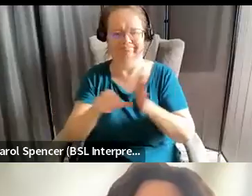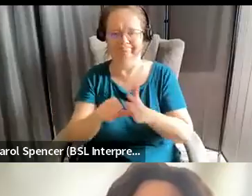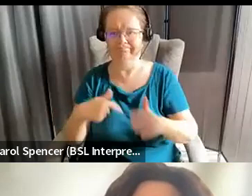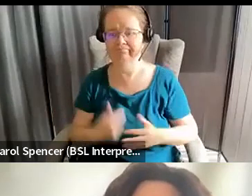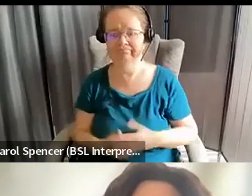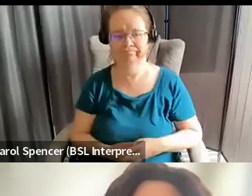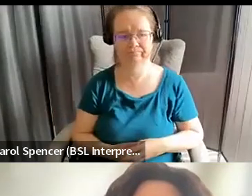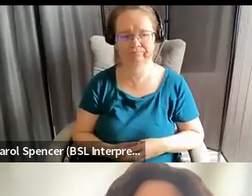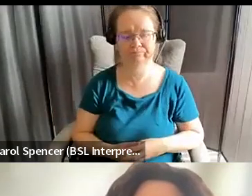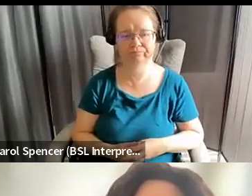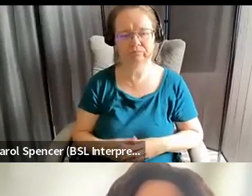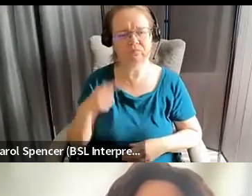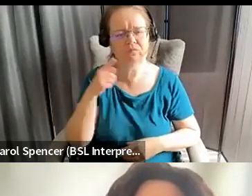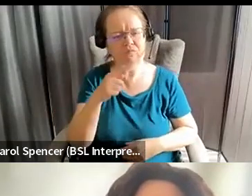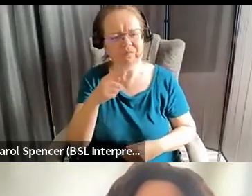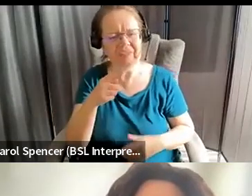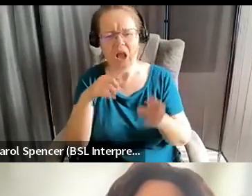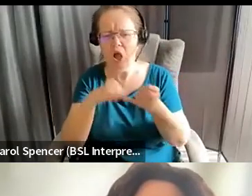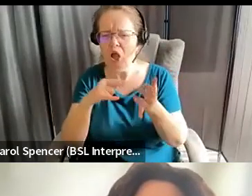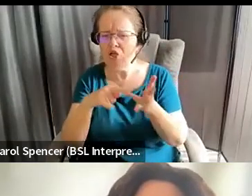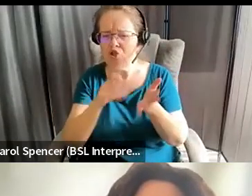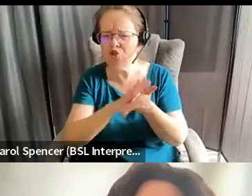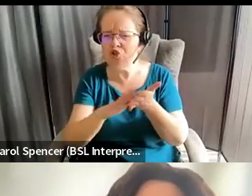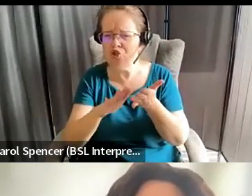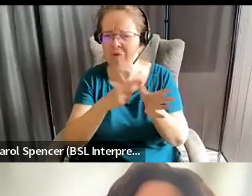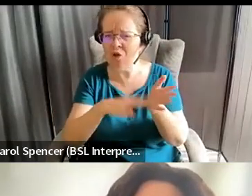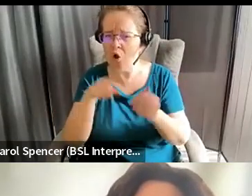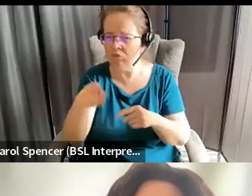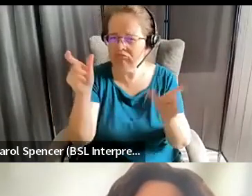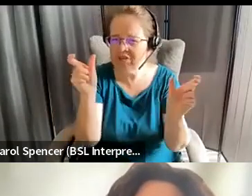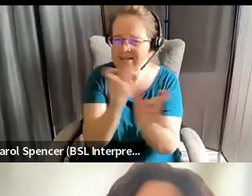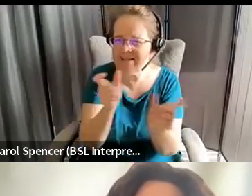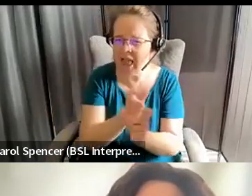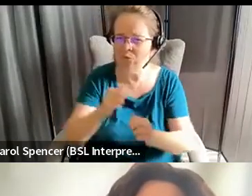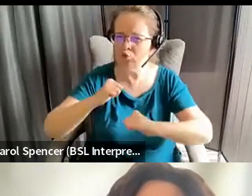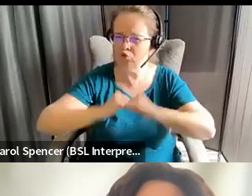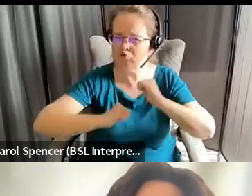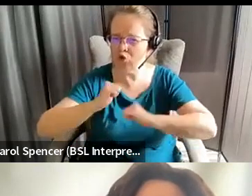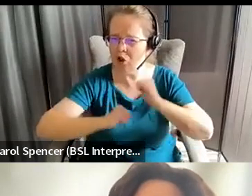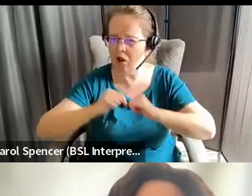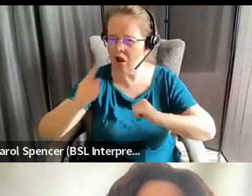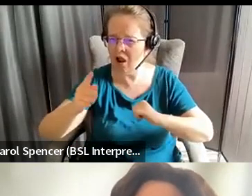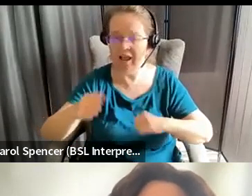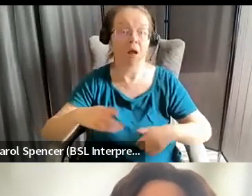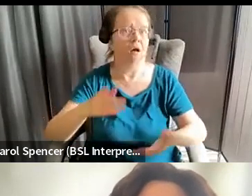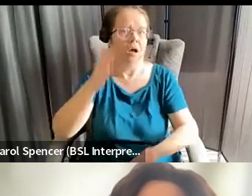imagine as someone with dyslexia, that's something that you relate to as well, at least from the structuring of information.